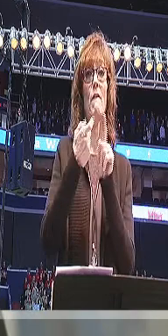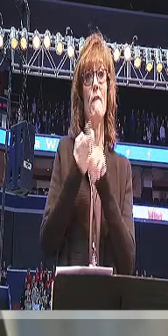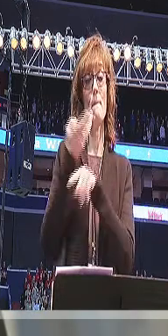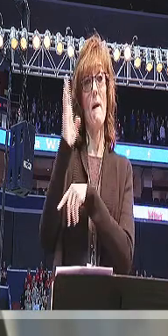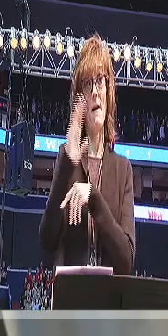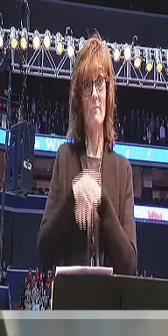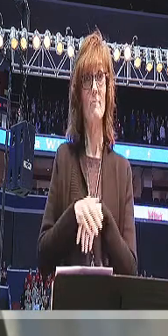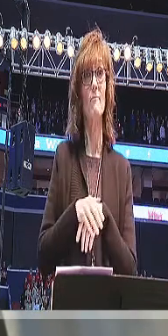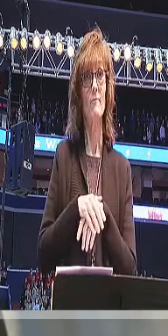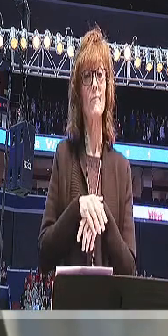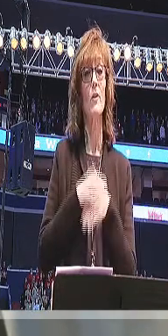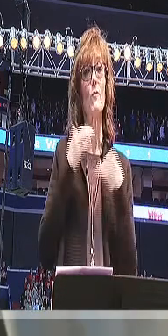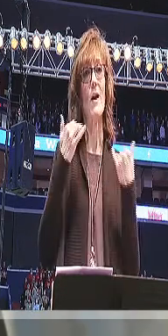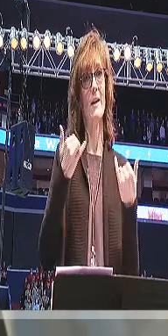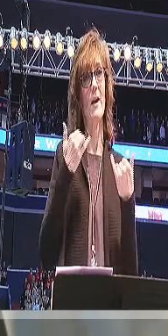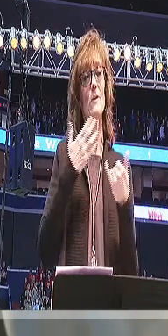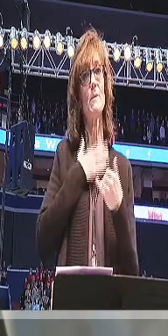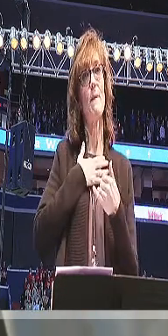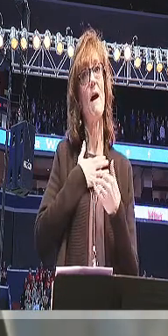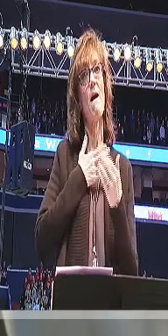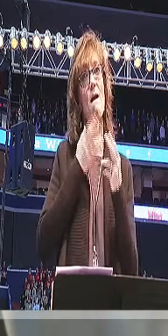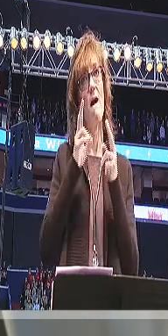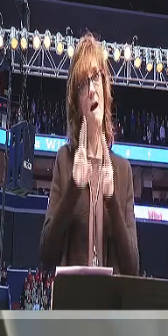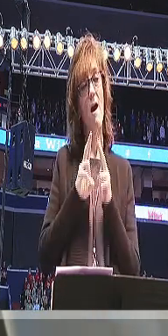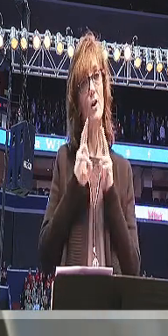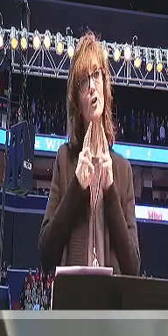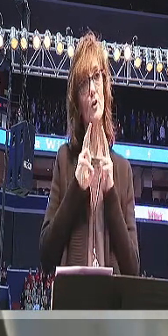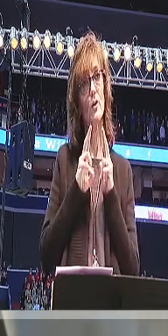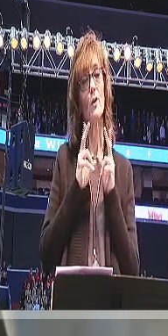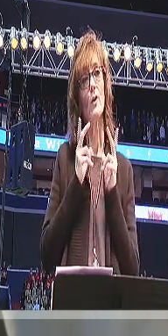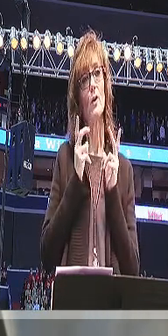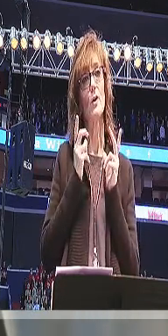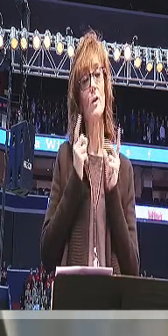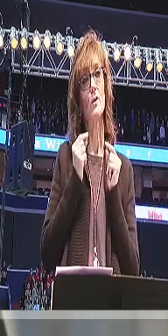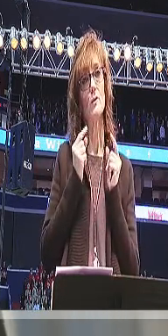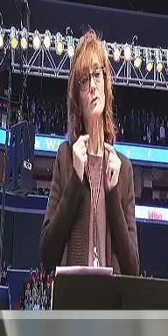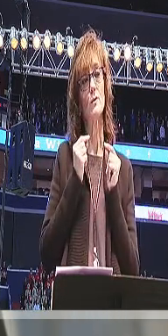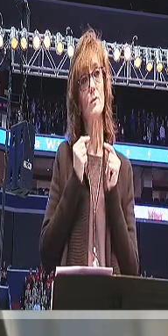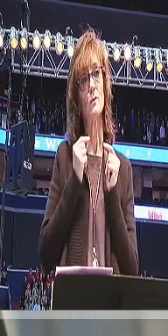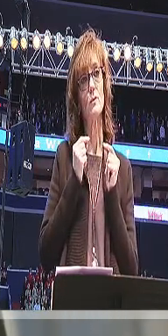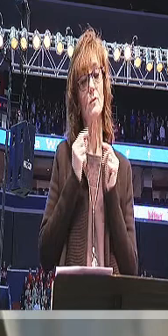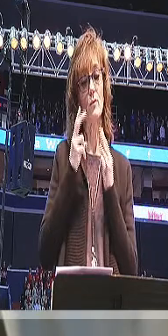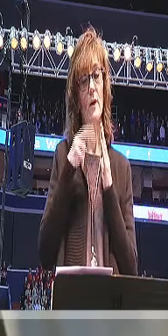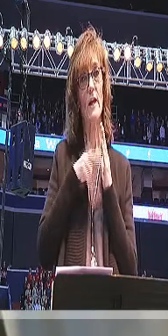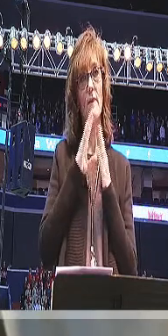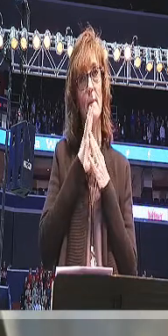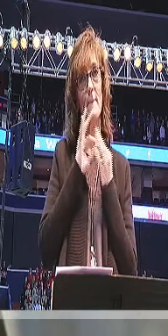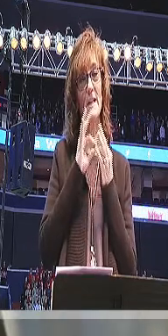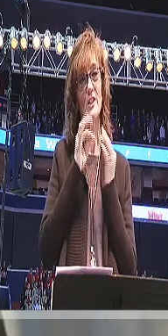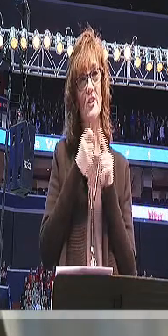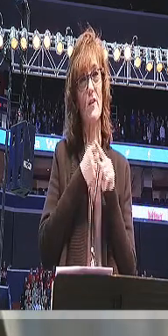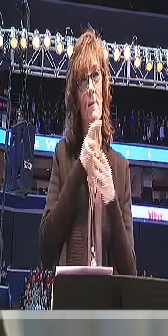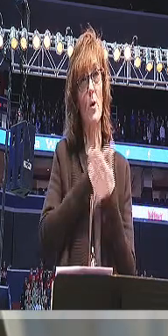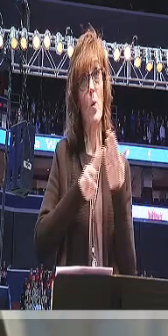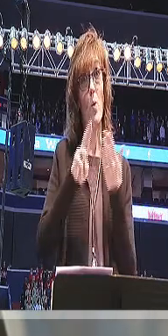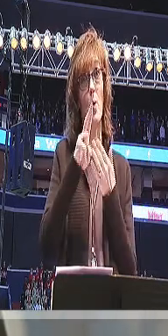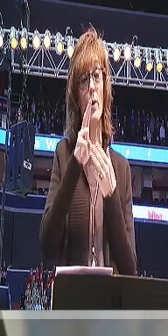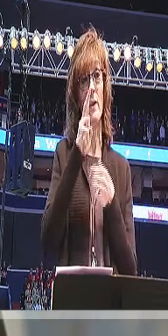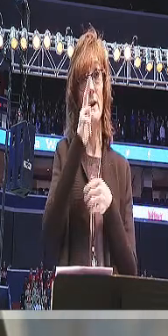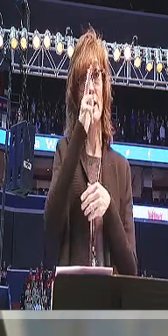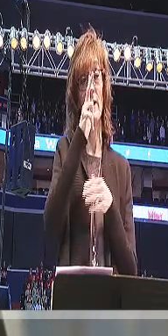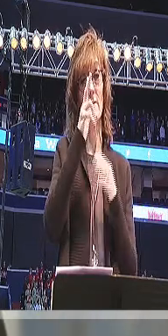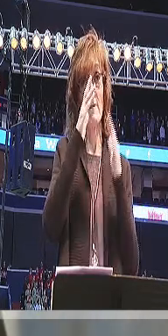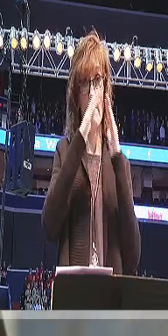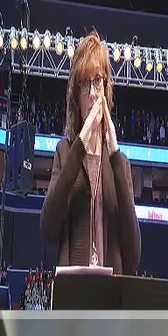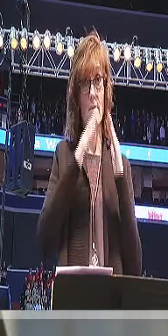At this time, it is my privilege and honor to read for you the message from our Holy Father, prepared